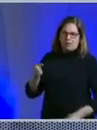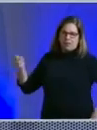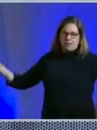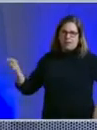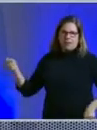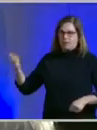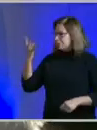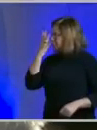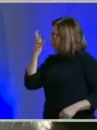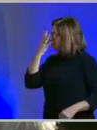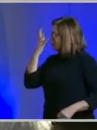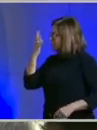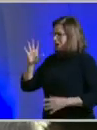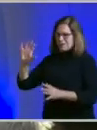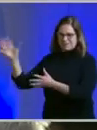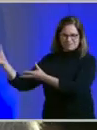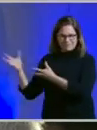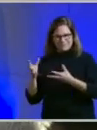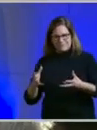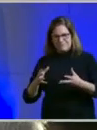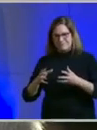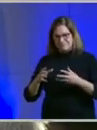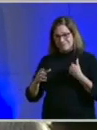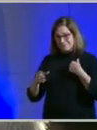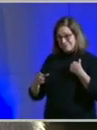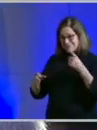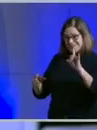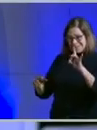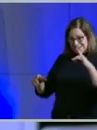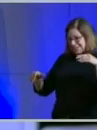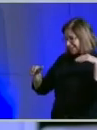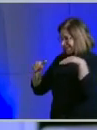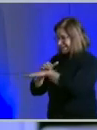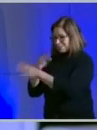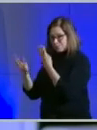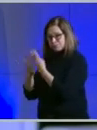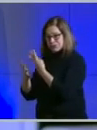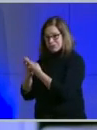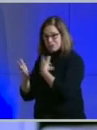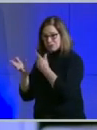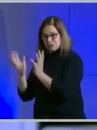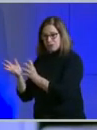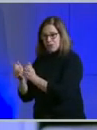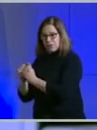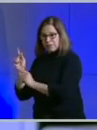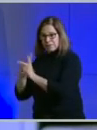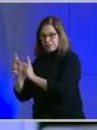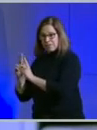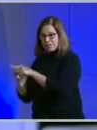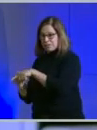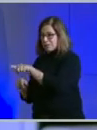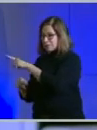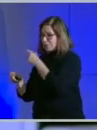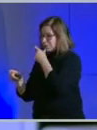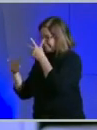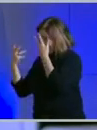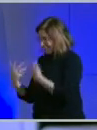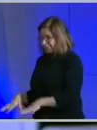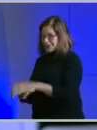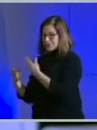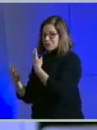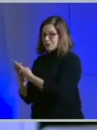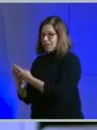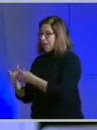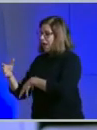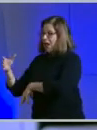in a partnership, because so many of the people coming home from jail have a high potential to become involved in